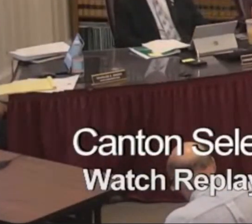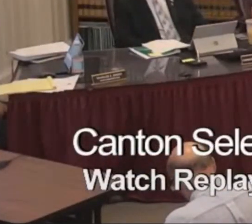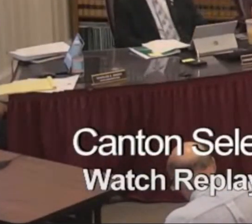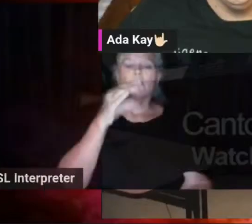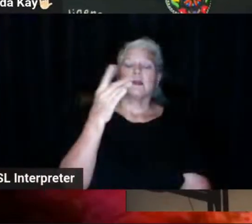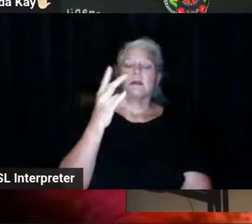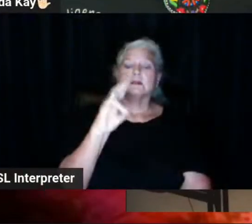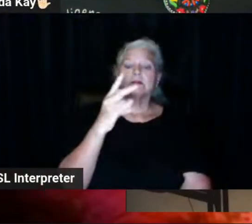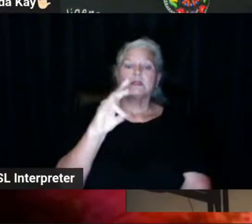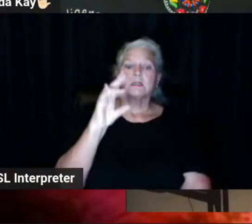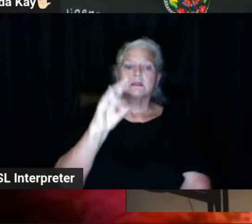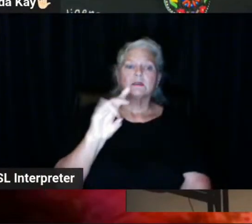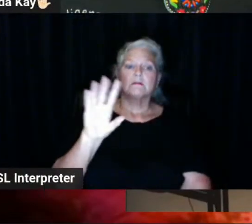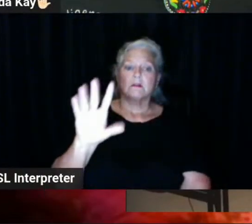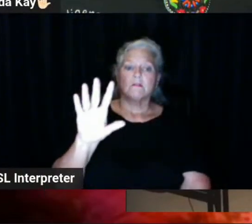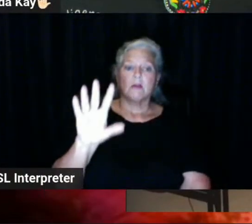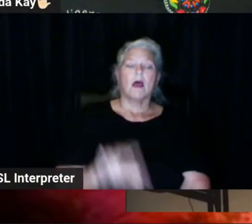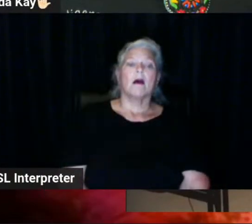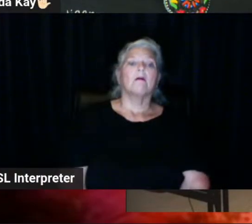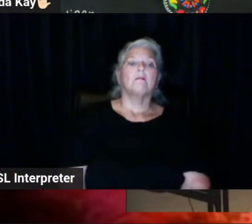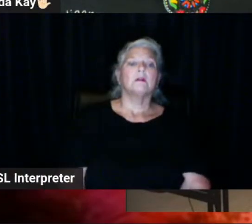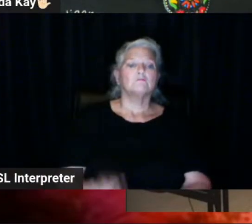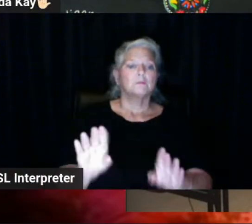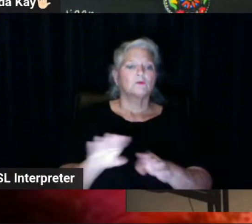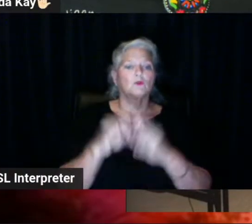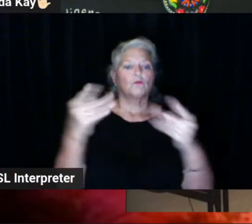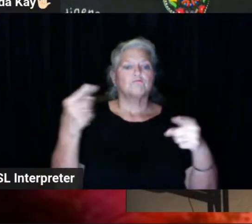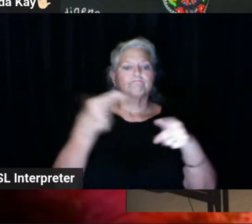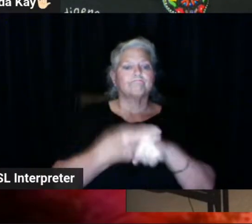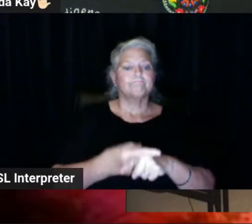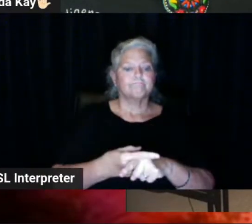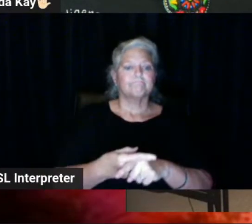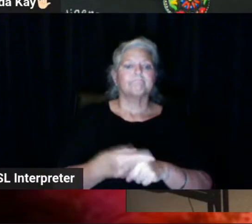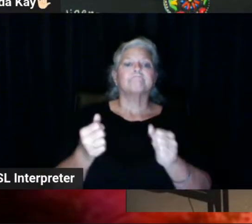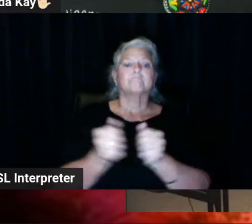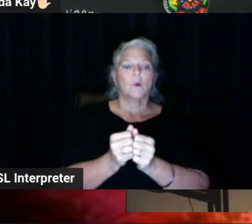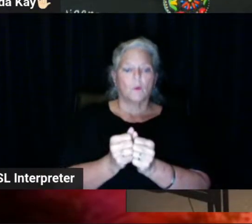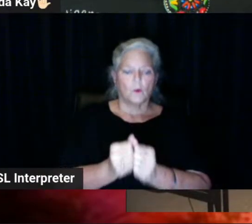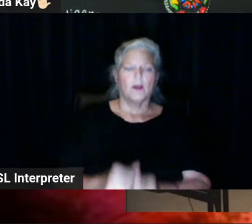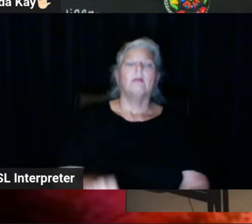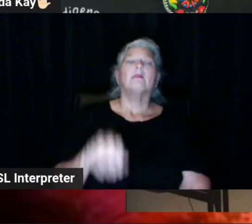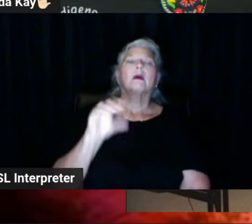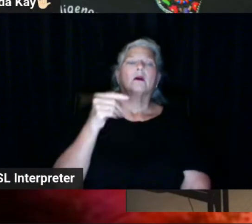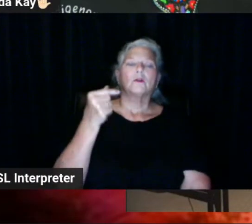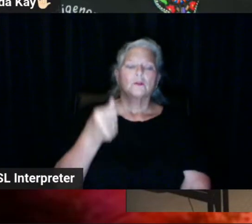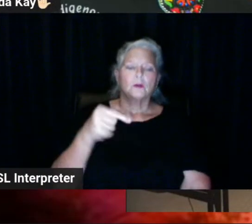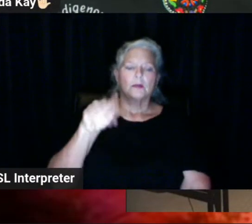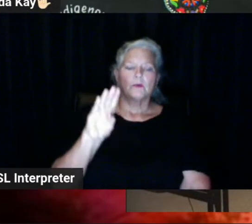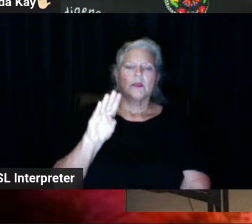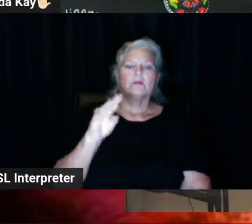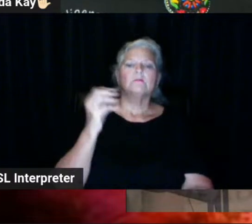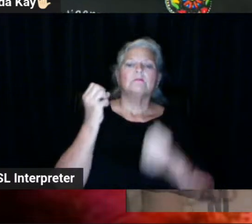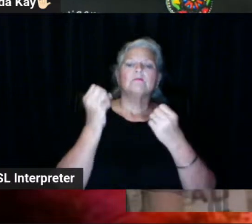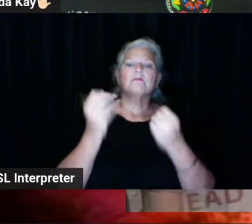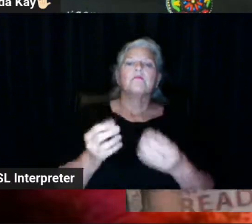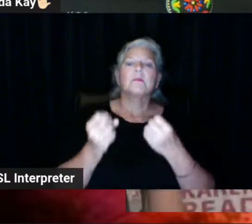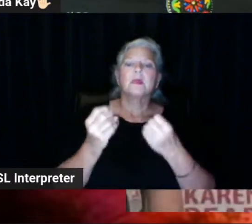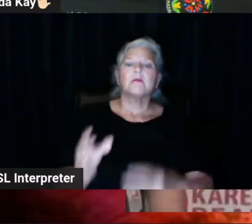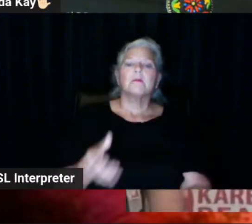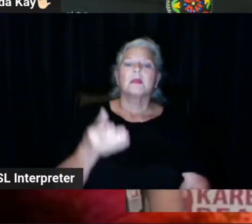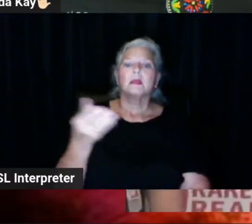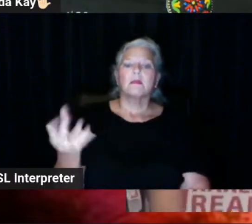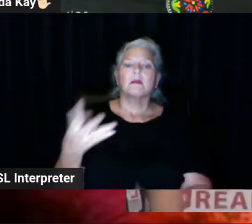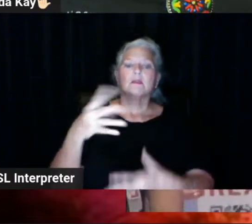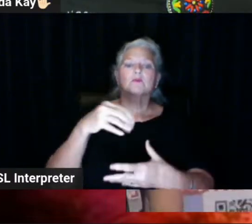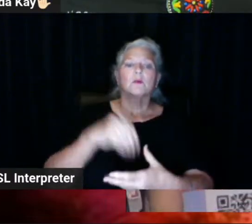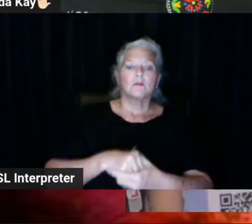conflict between the United 13 colonies and Great Britain. Many factors played a role in the desires to fight for